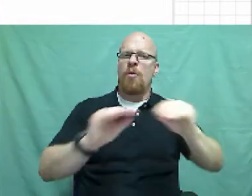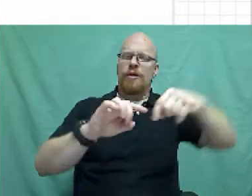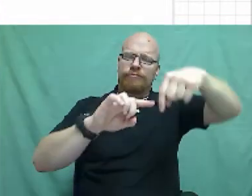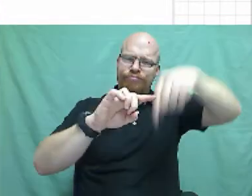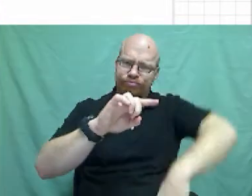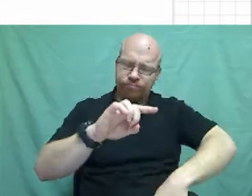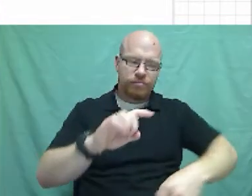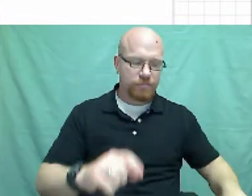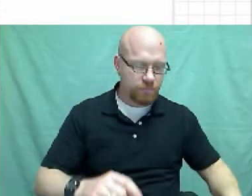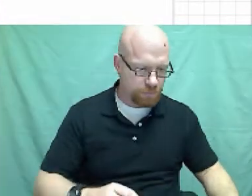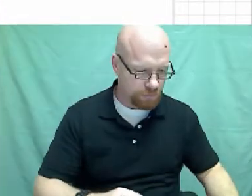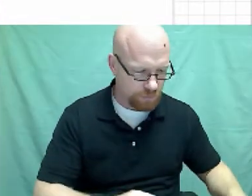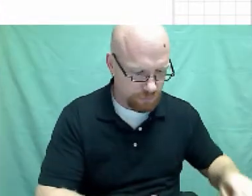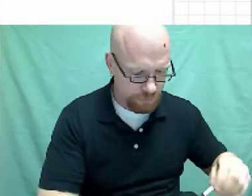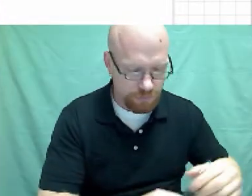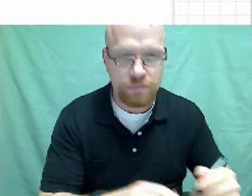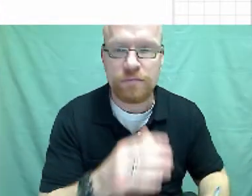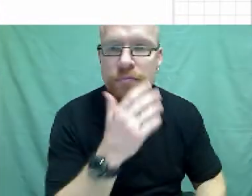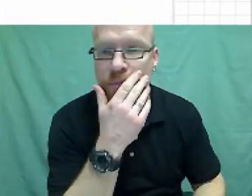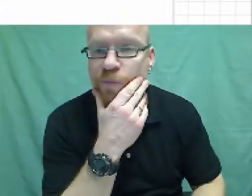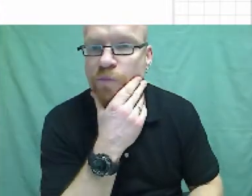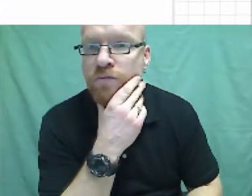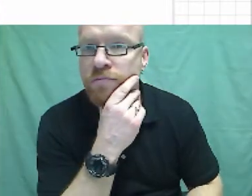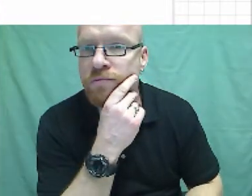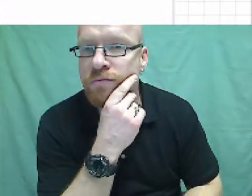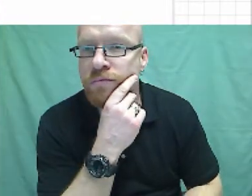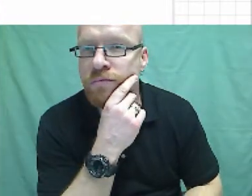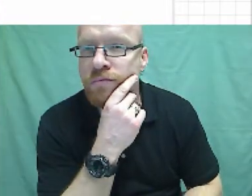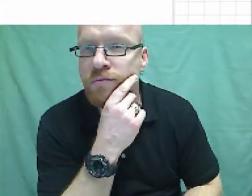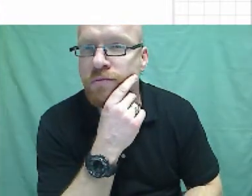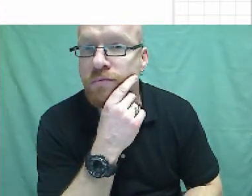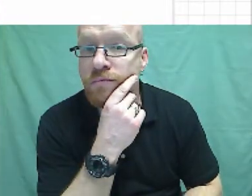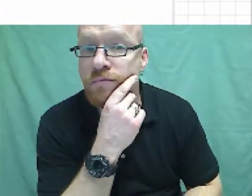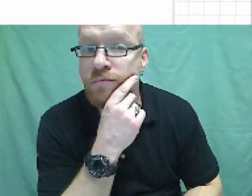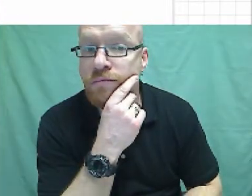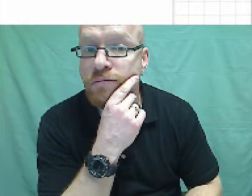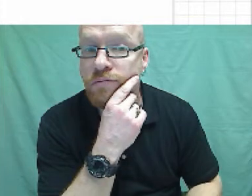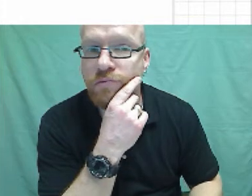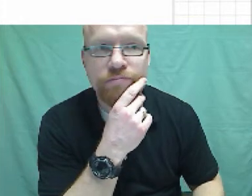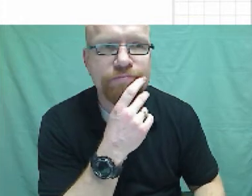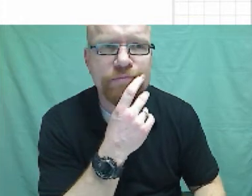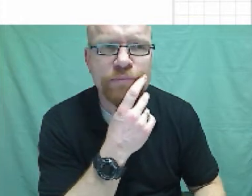X squared minus 8 is going to go down even further, of course.